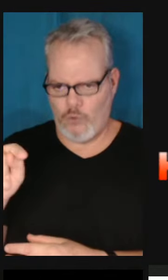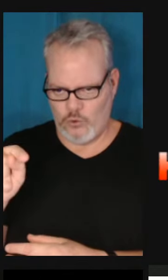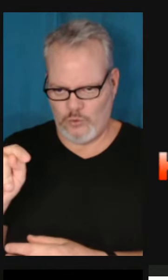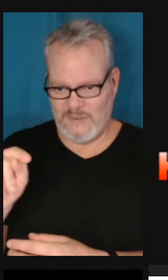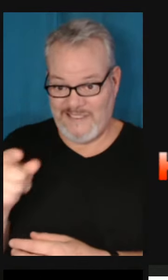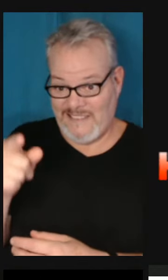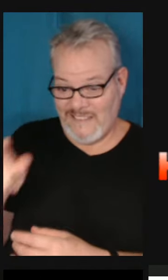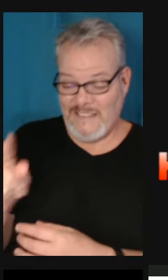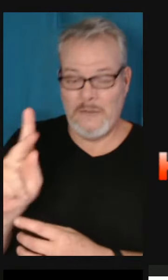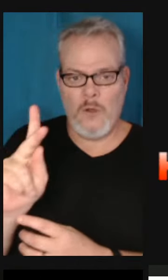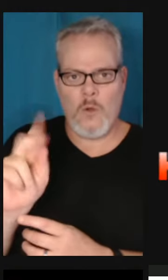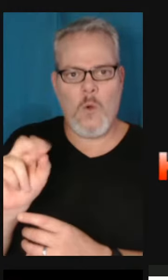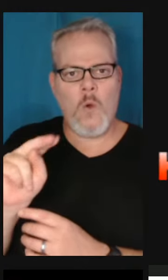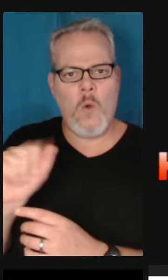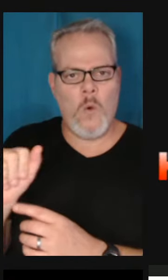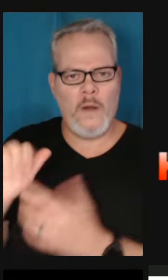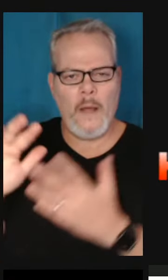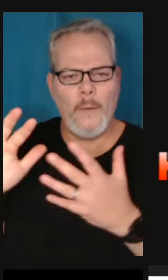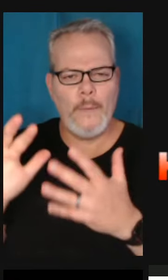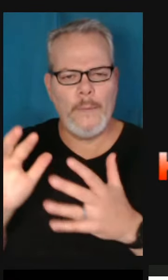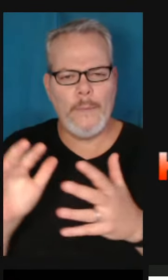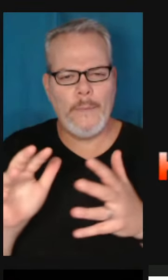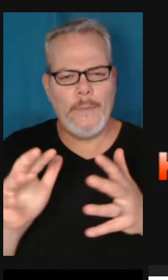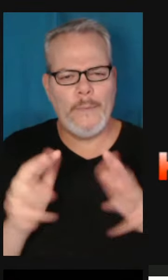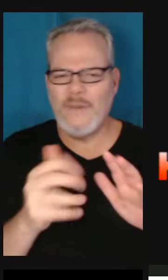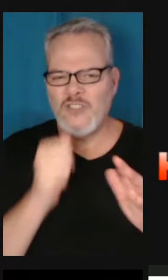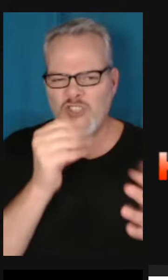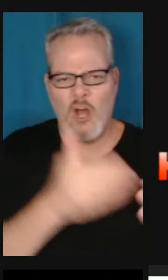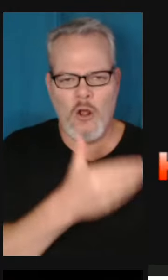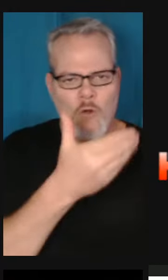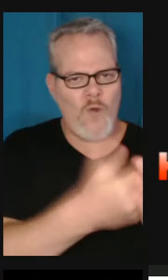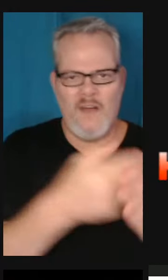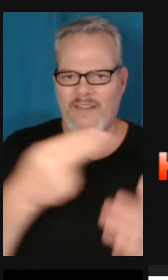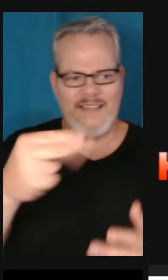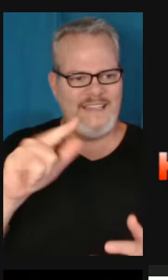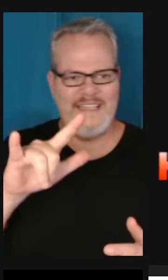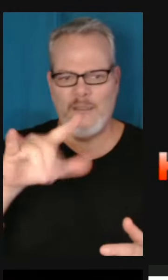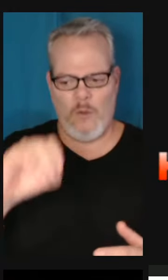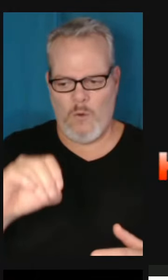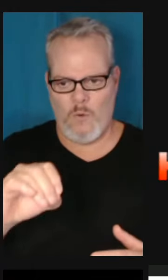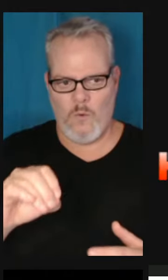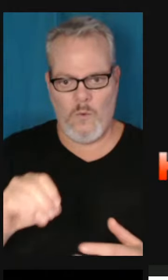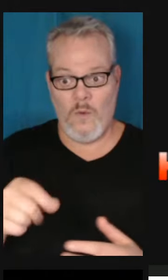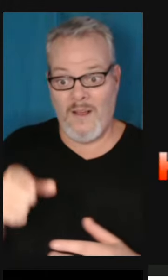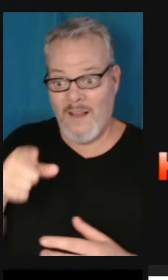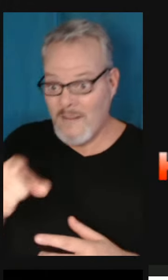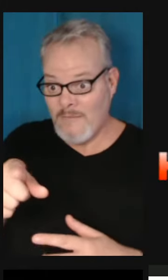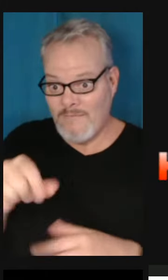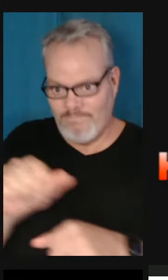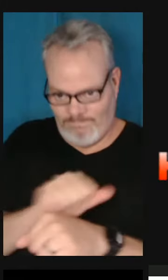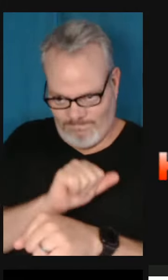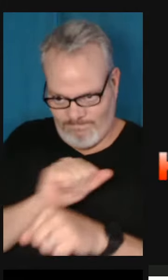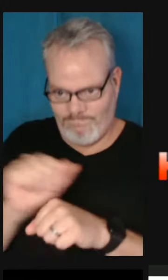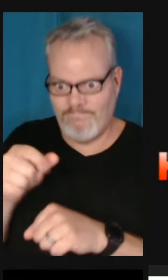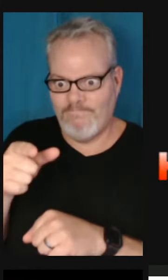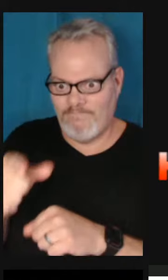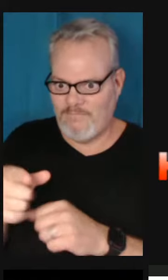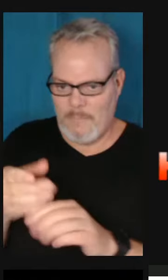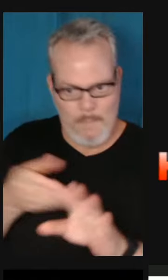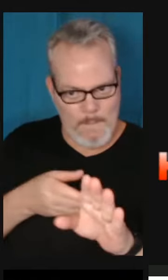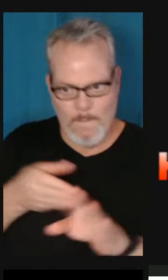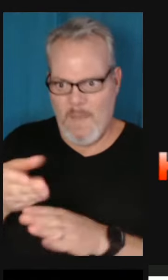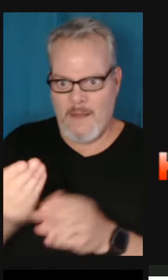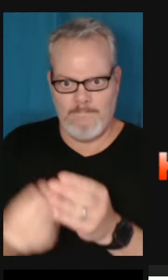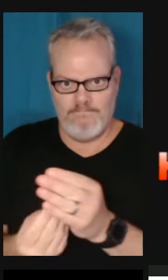the north, not quite reaching Hilo Bay. And then here's the actual main blast